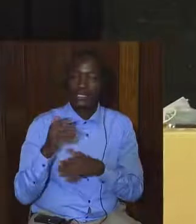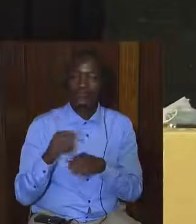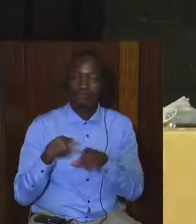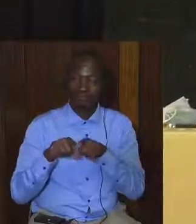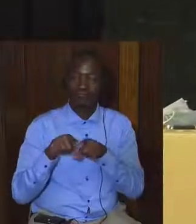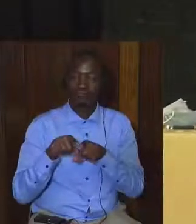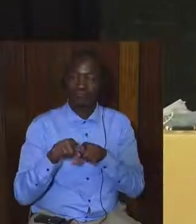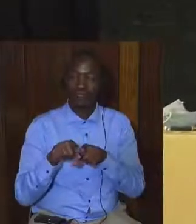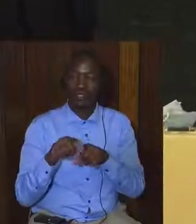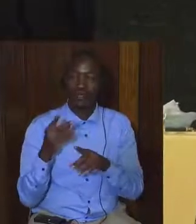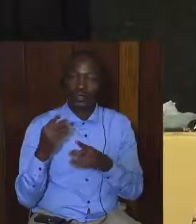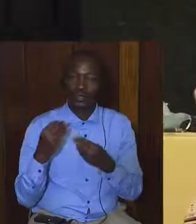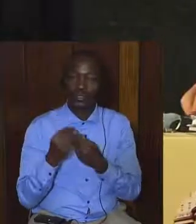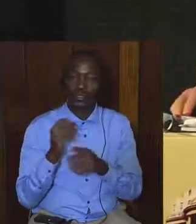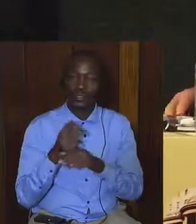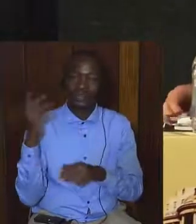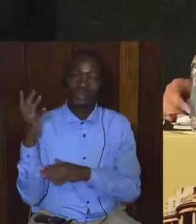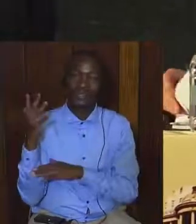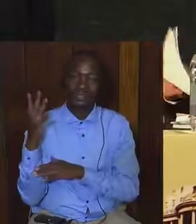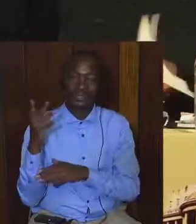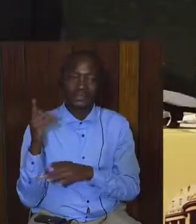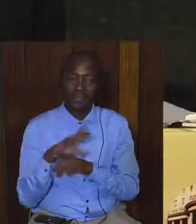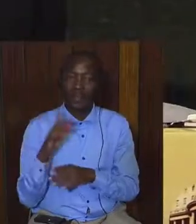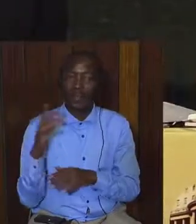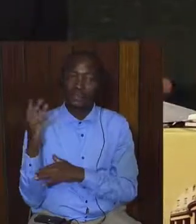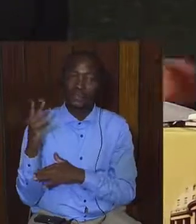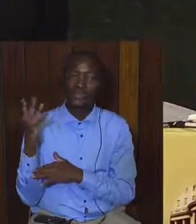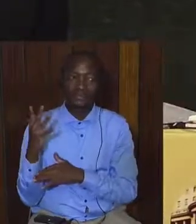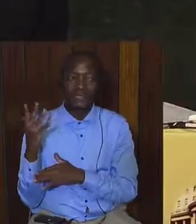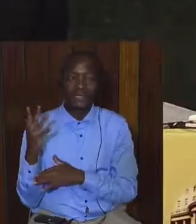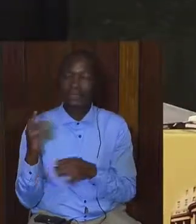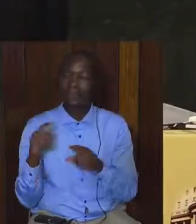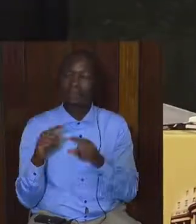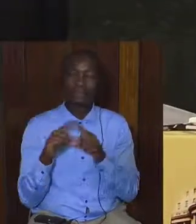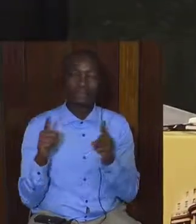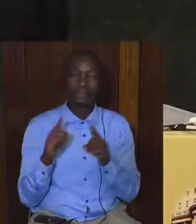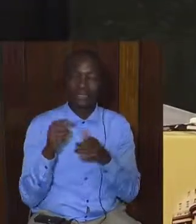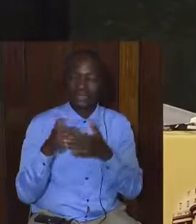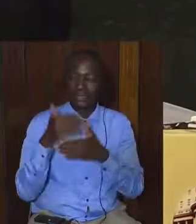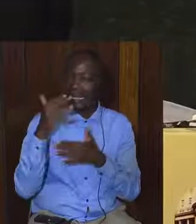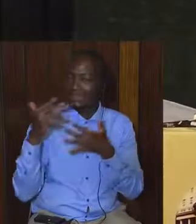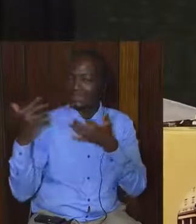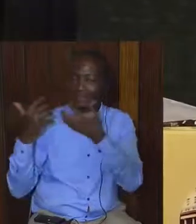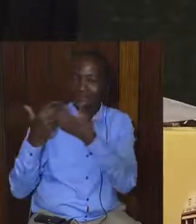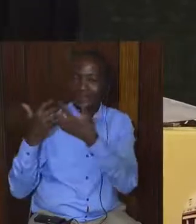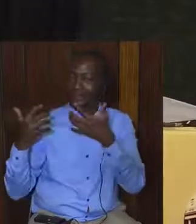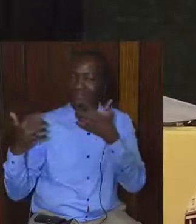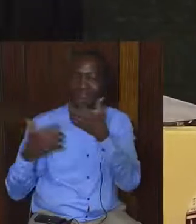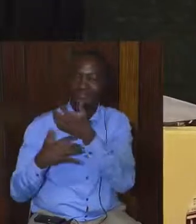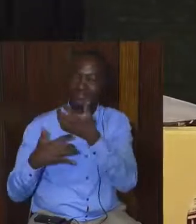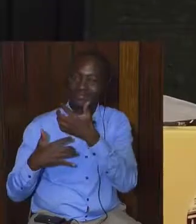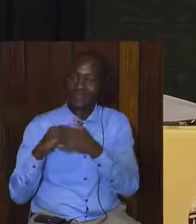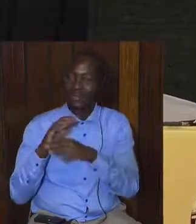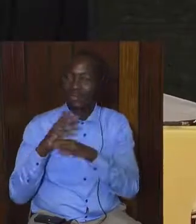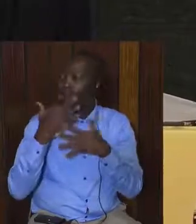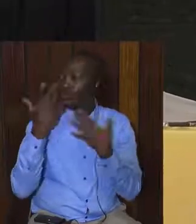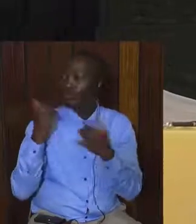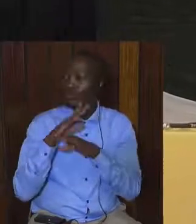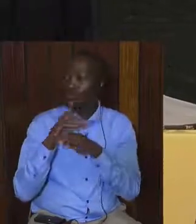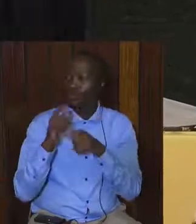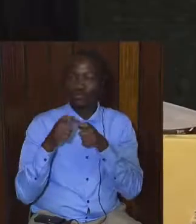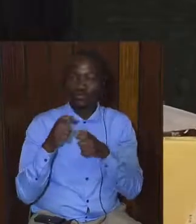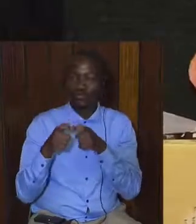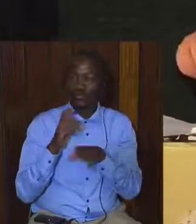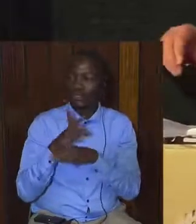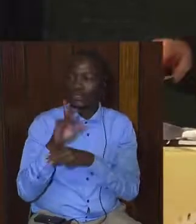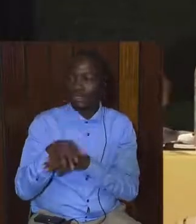There's a couple of times where presenters speaking and the slide doesn't match. So I'm not sure who's controlling the slides, but